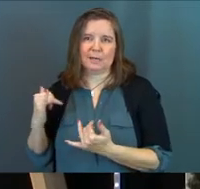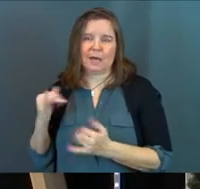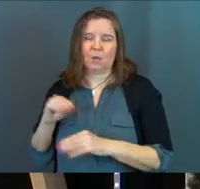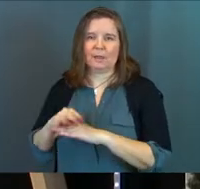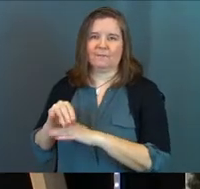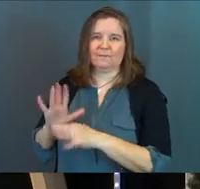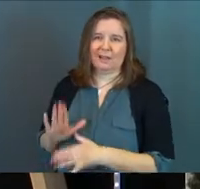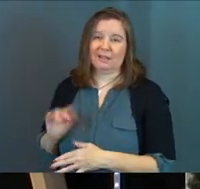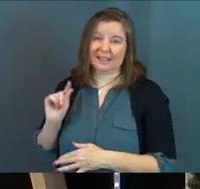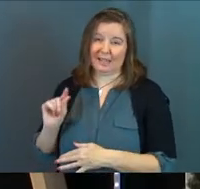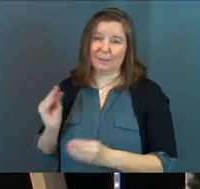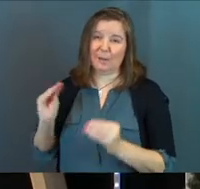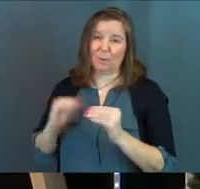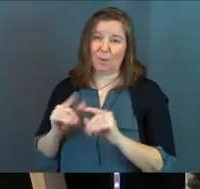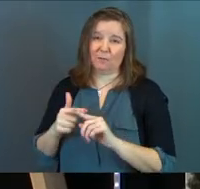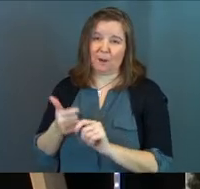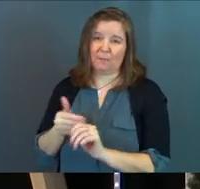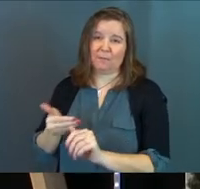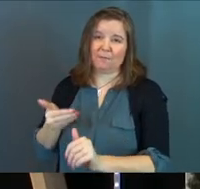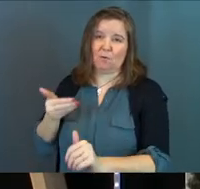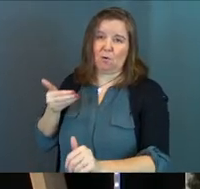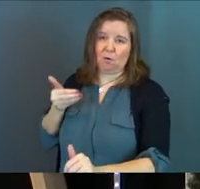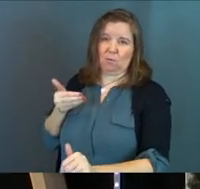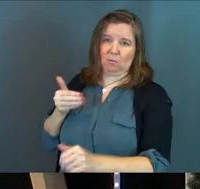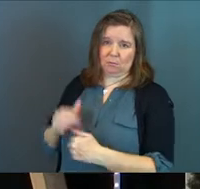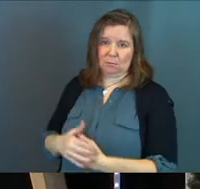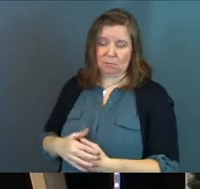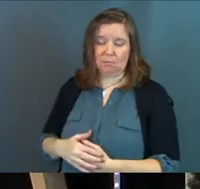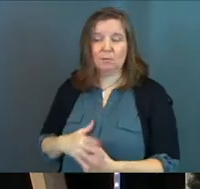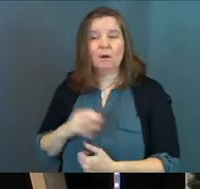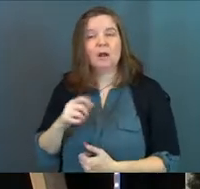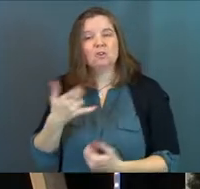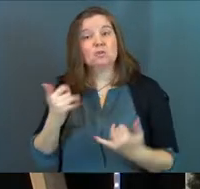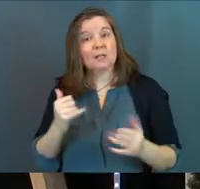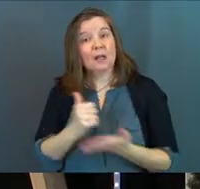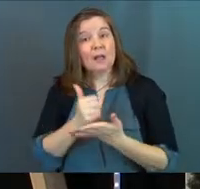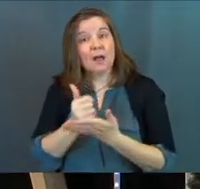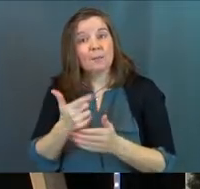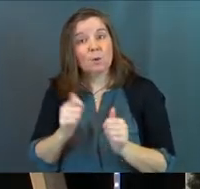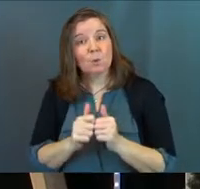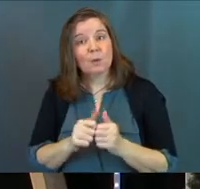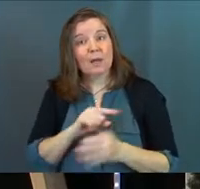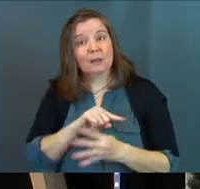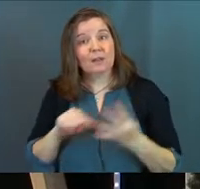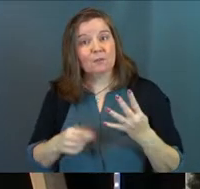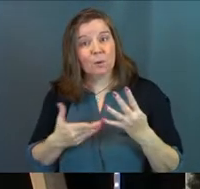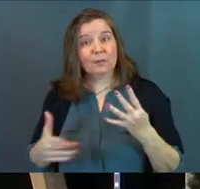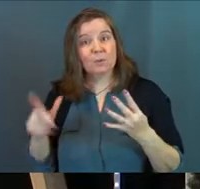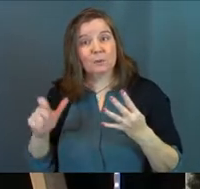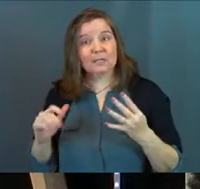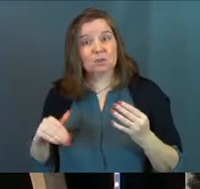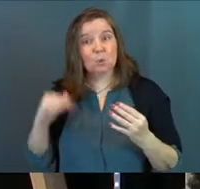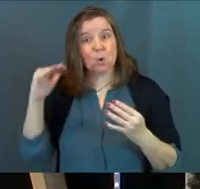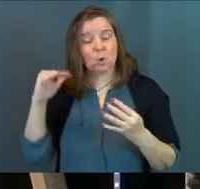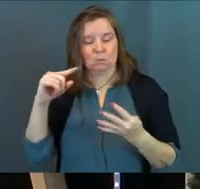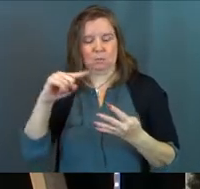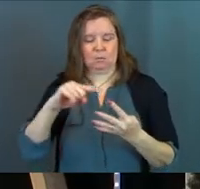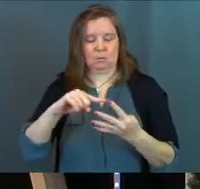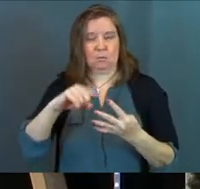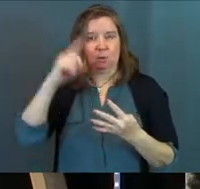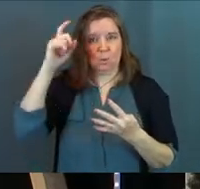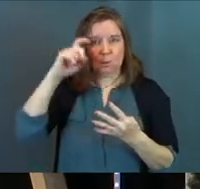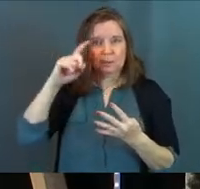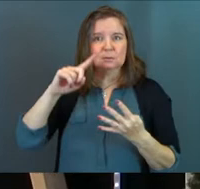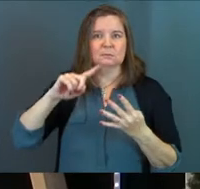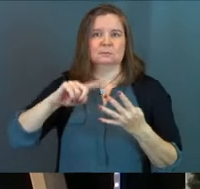the advisor a little bit more from afar. And you're still helping them with the four things that we need to grow in, but